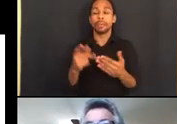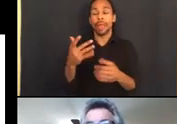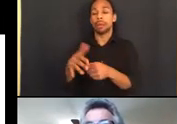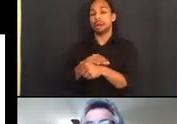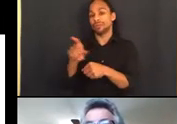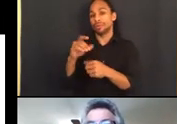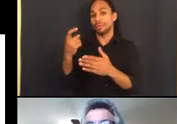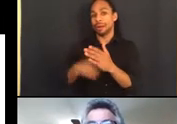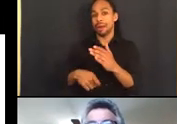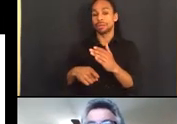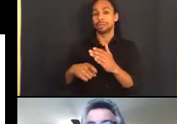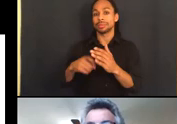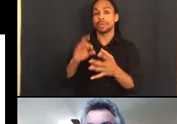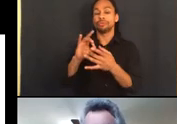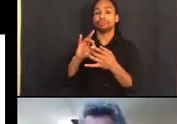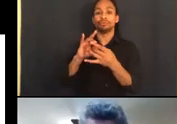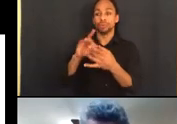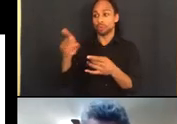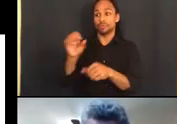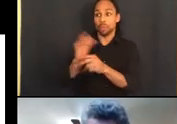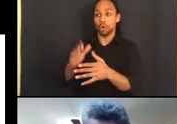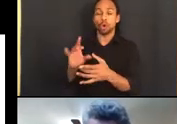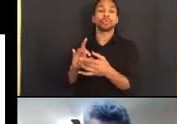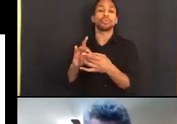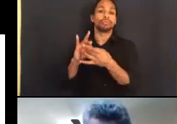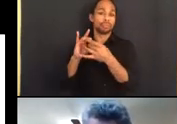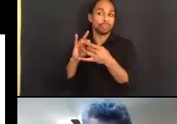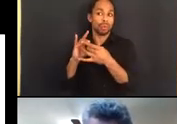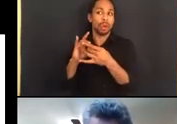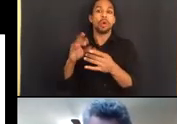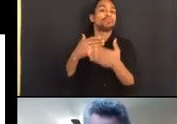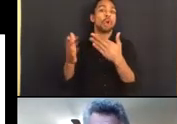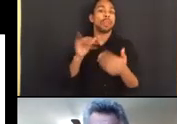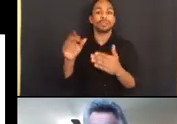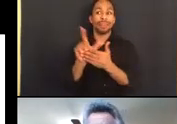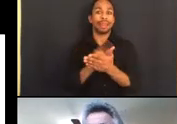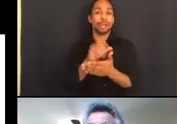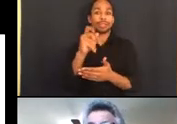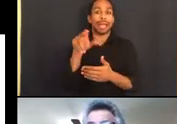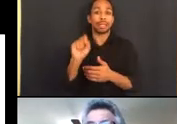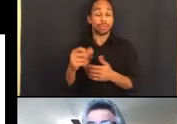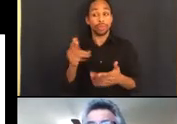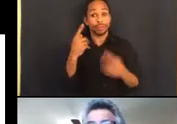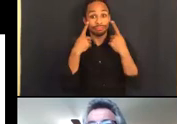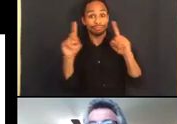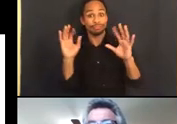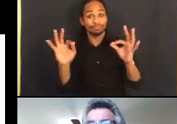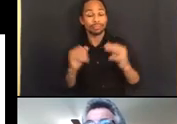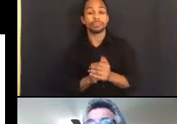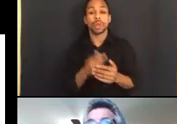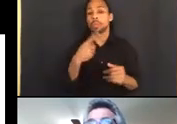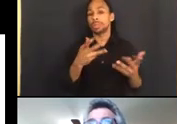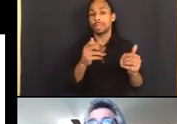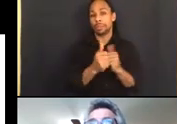to the COVID-19, regardless of legal status. So that was a important but small victory. We're dealing with a case right